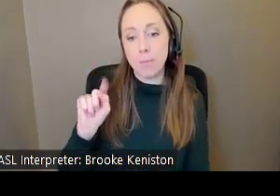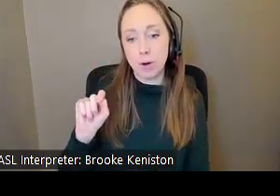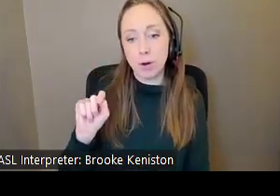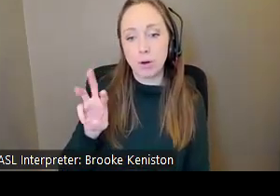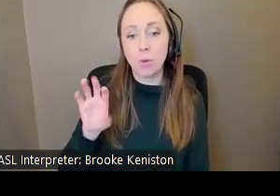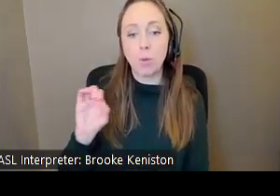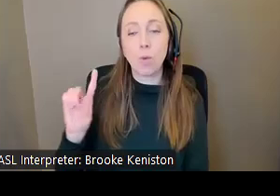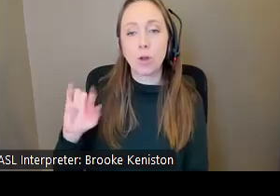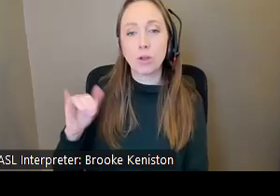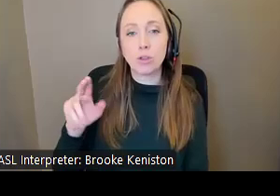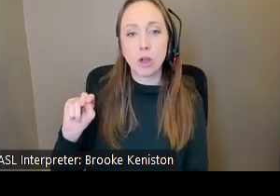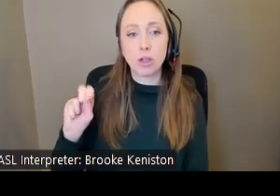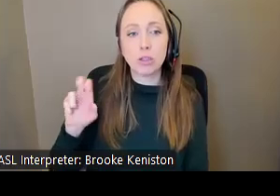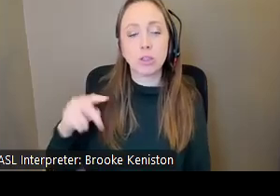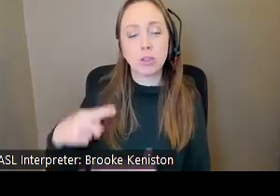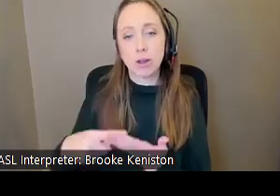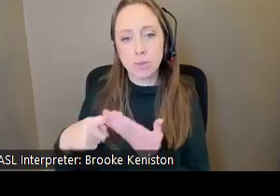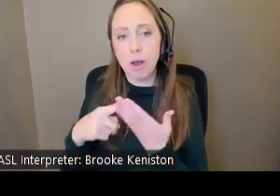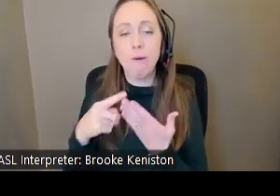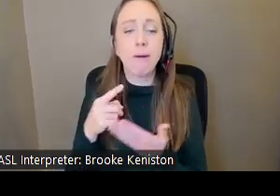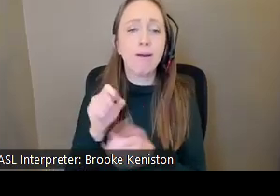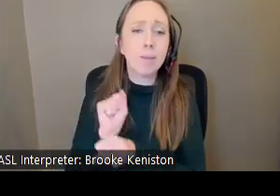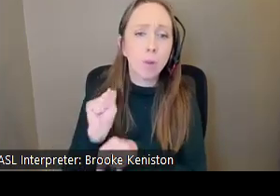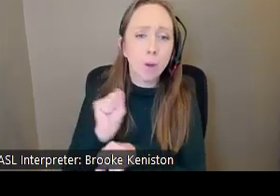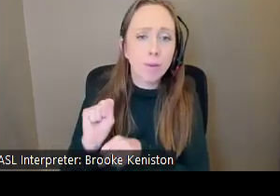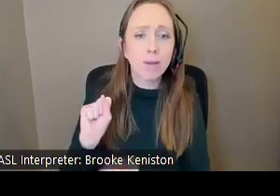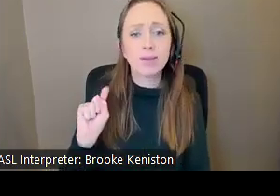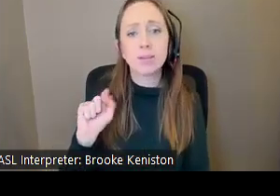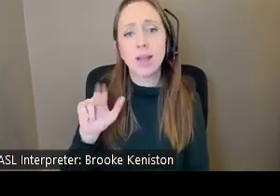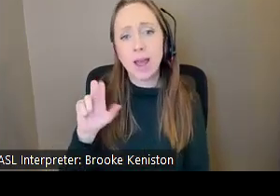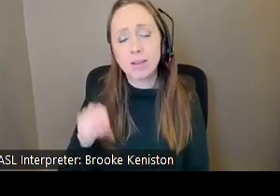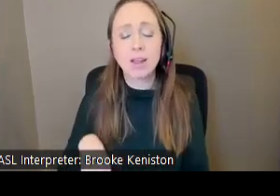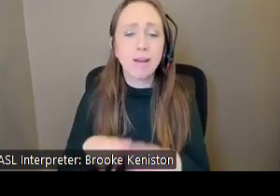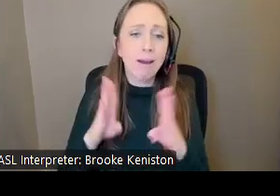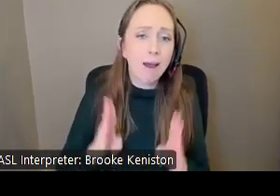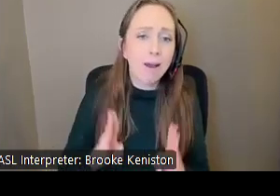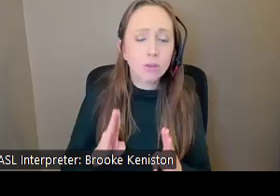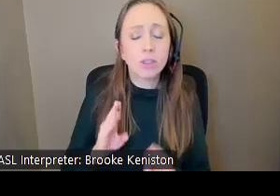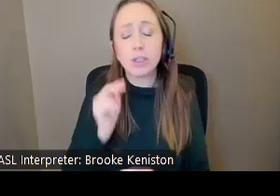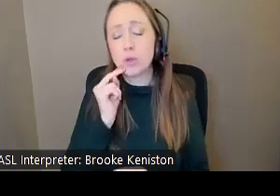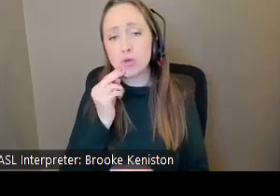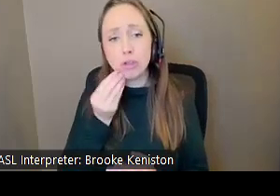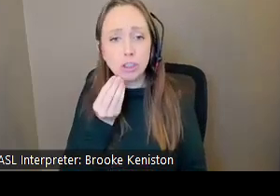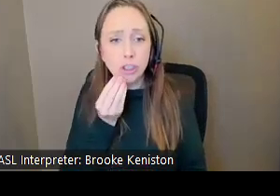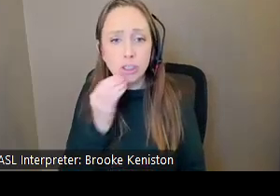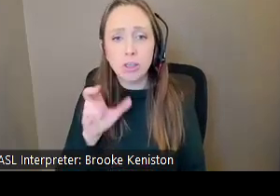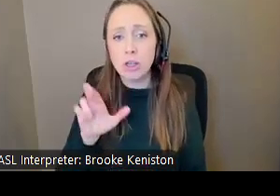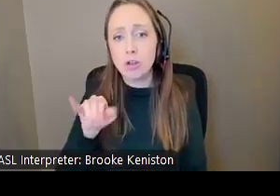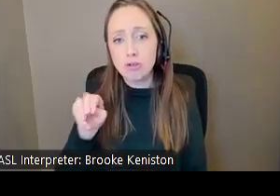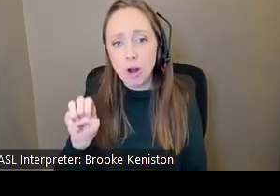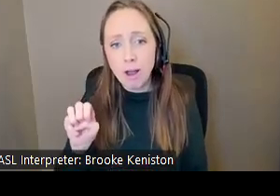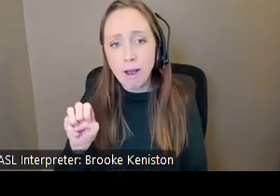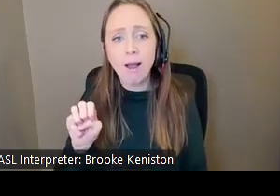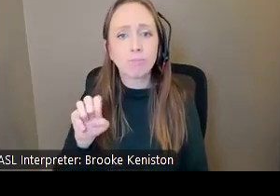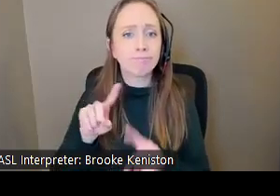status, employment, education, housing, nutrition, crime, pollution. Rush in